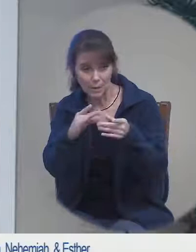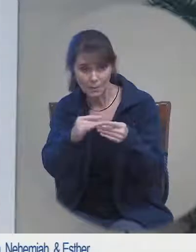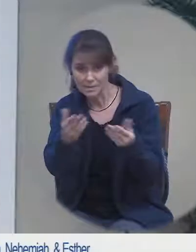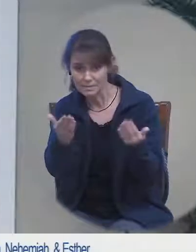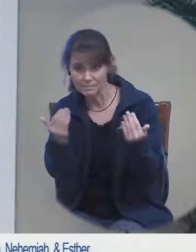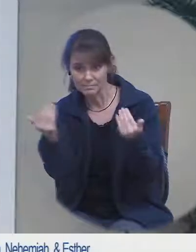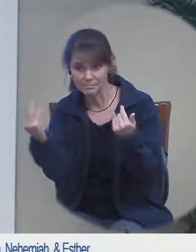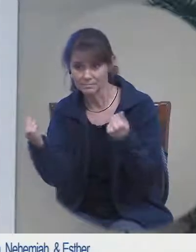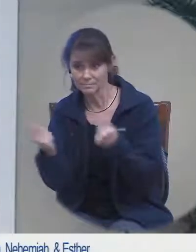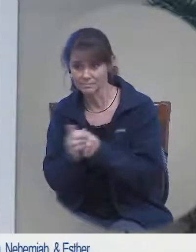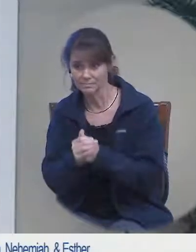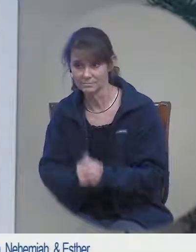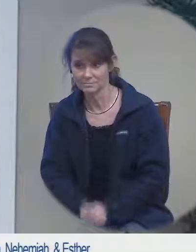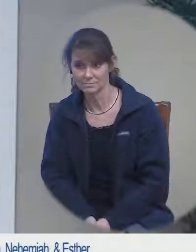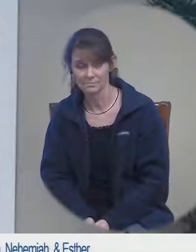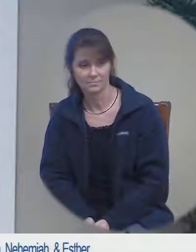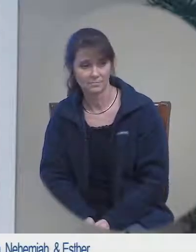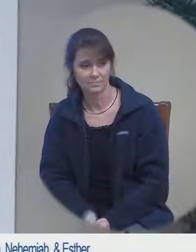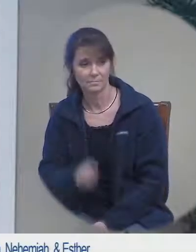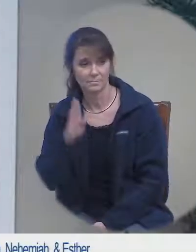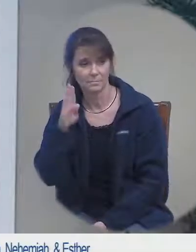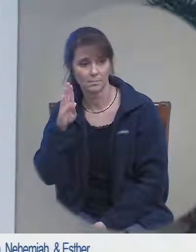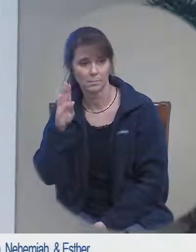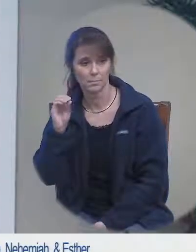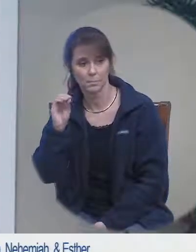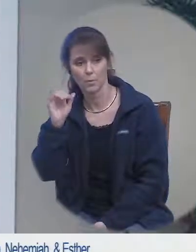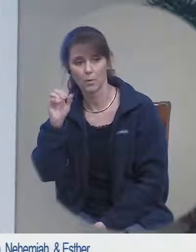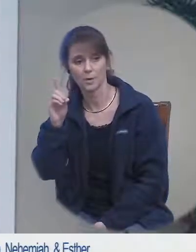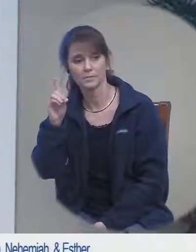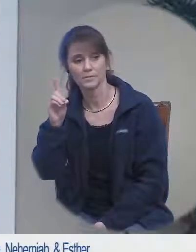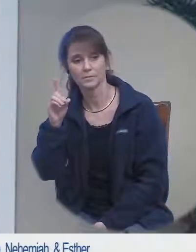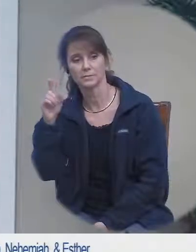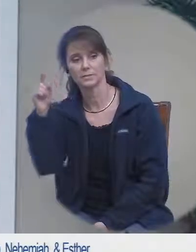Yeah. Lloyd?